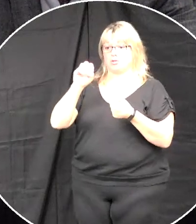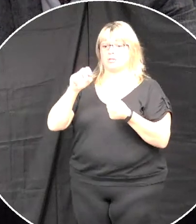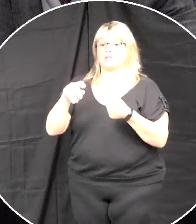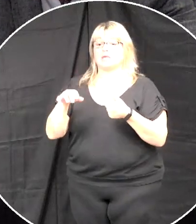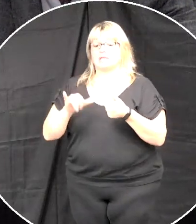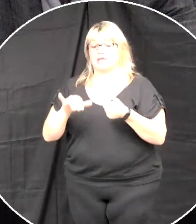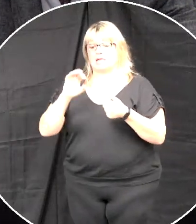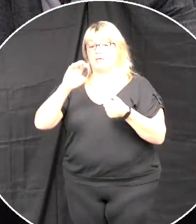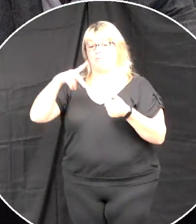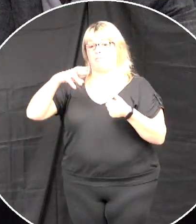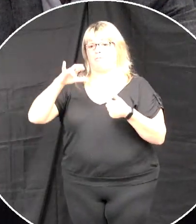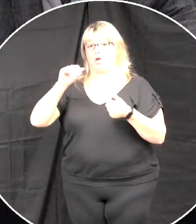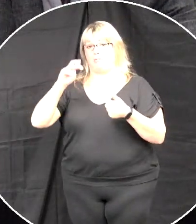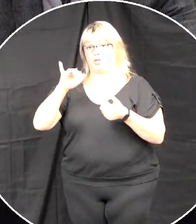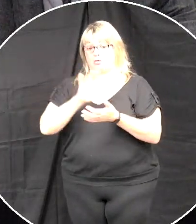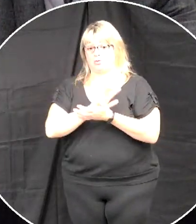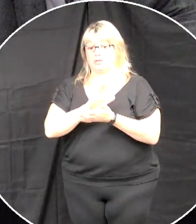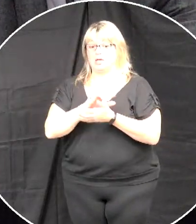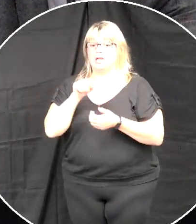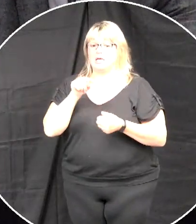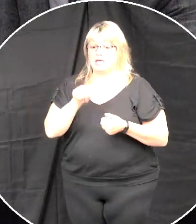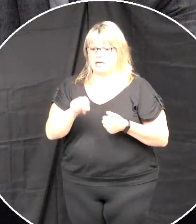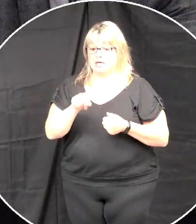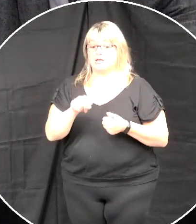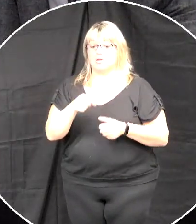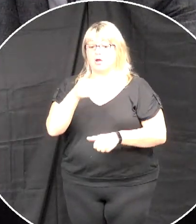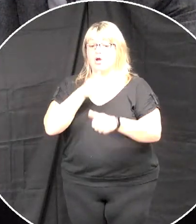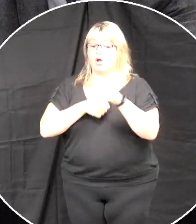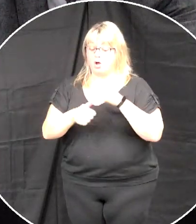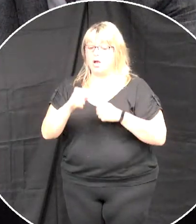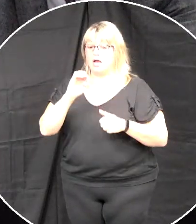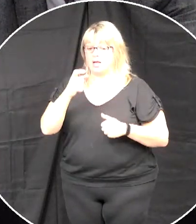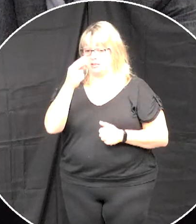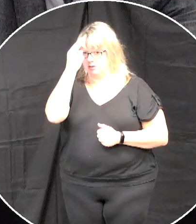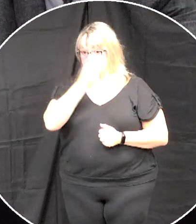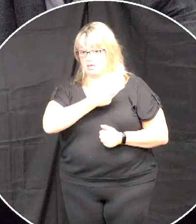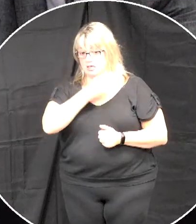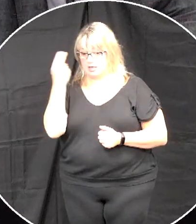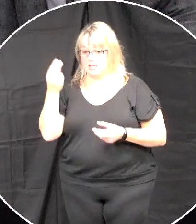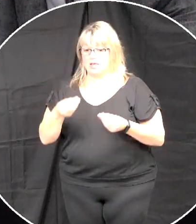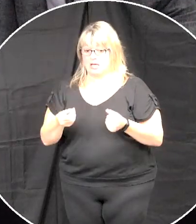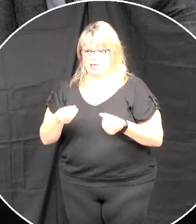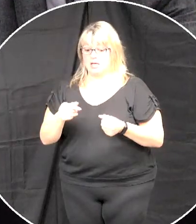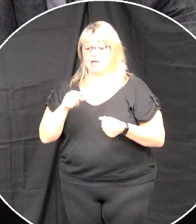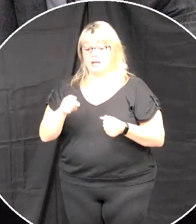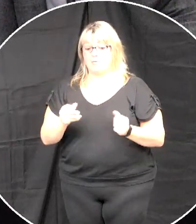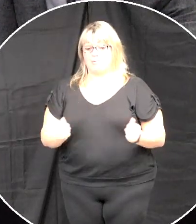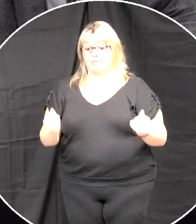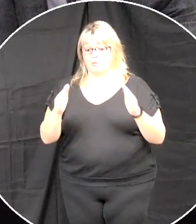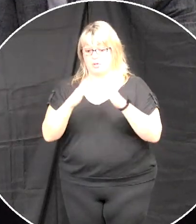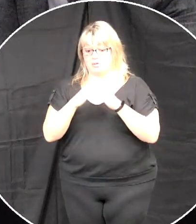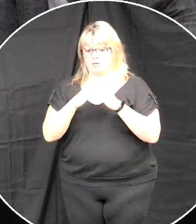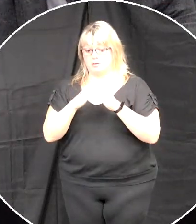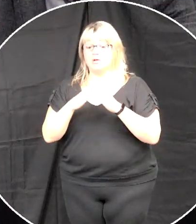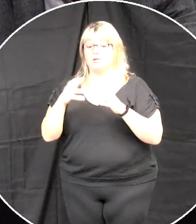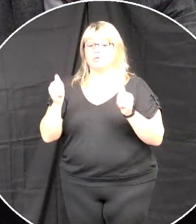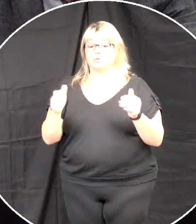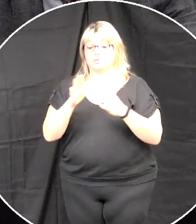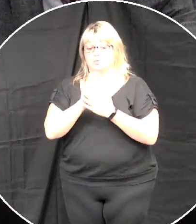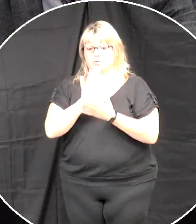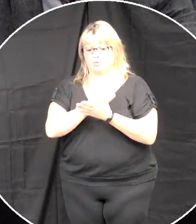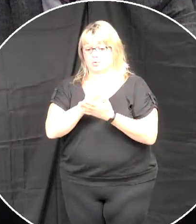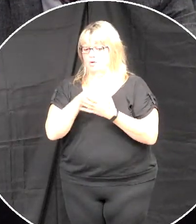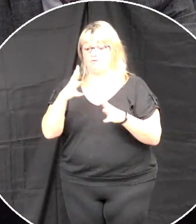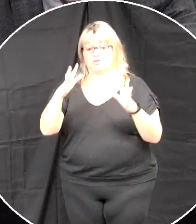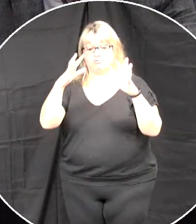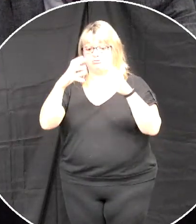one is an RCEC Section 84 property. The actual structure has been demolished,